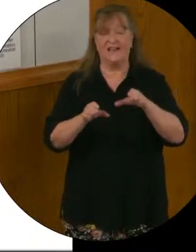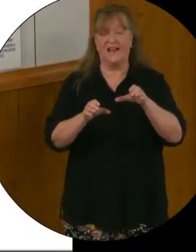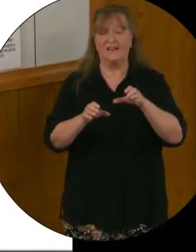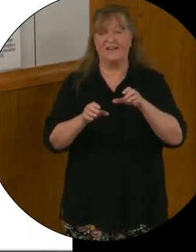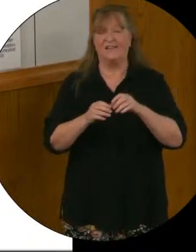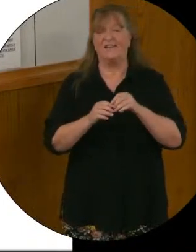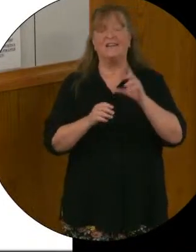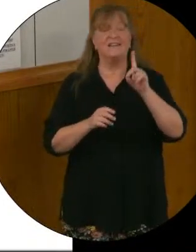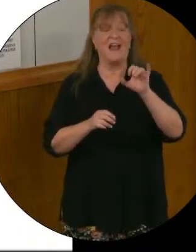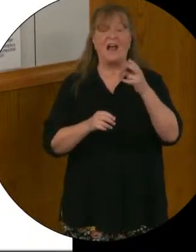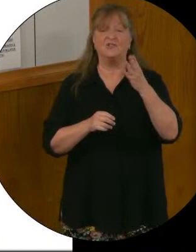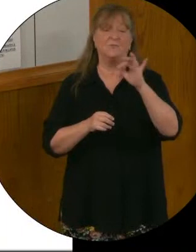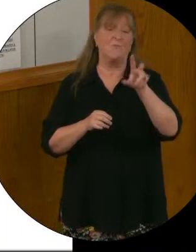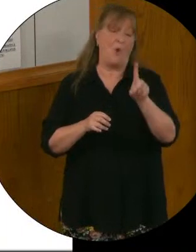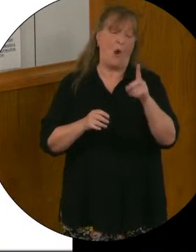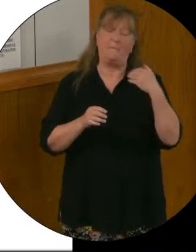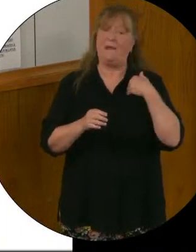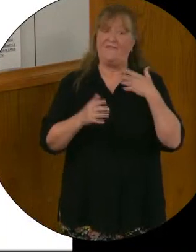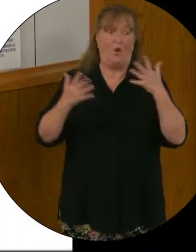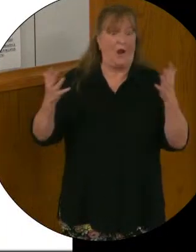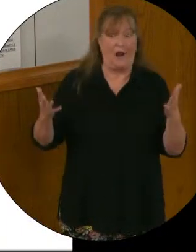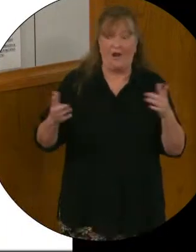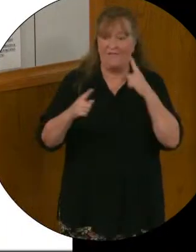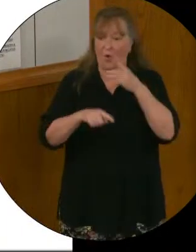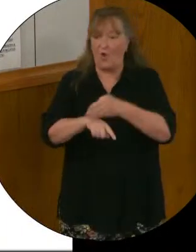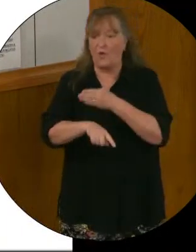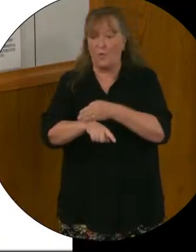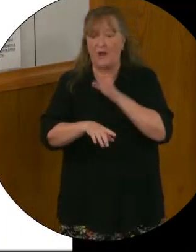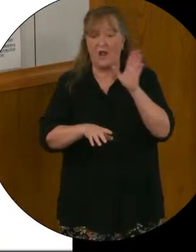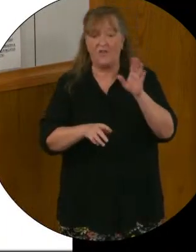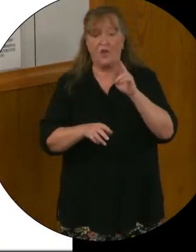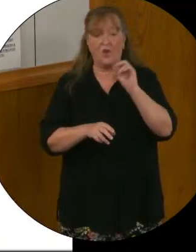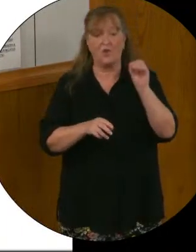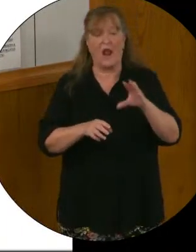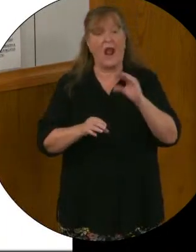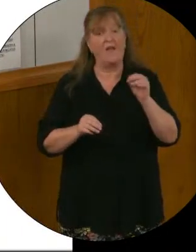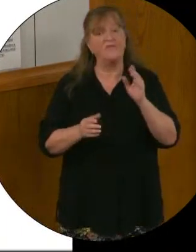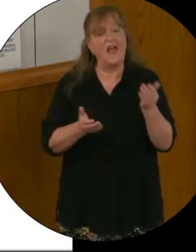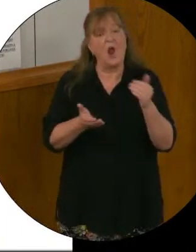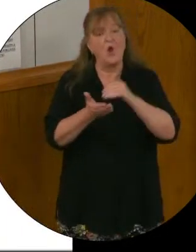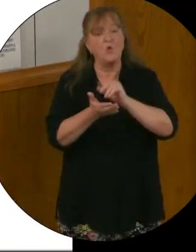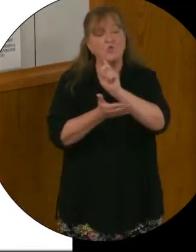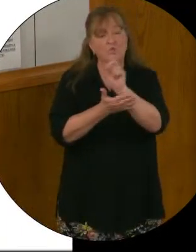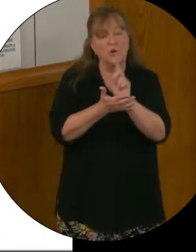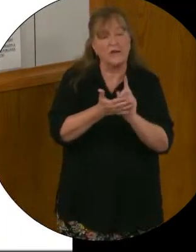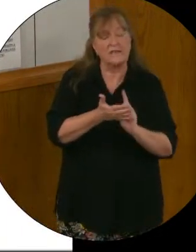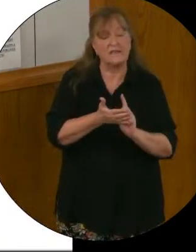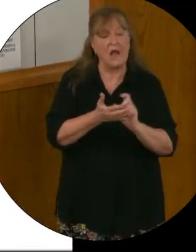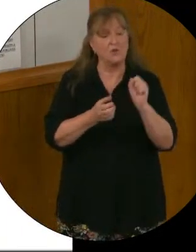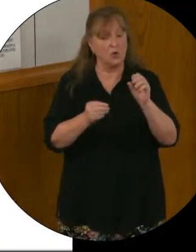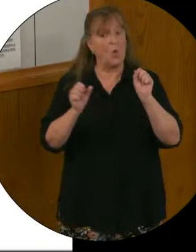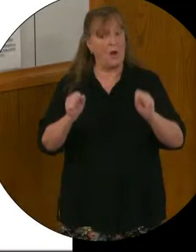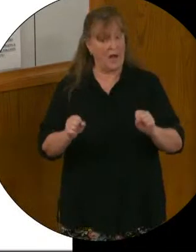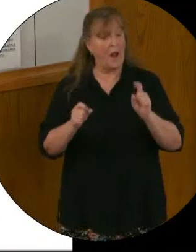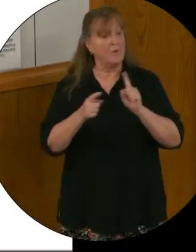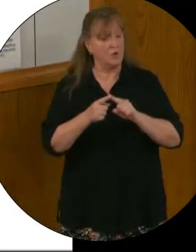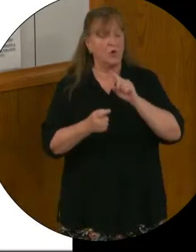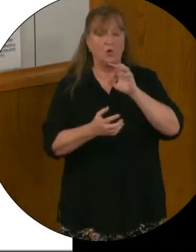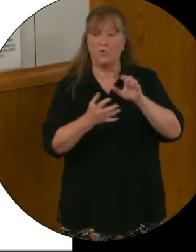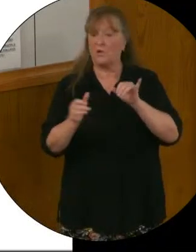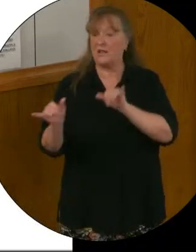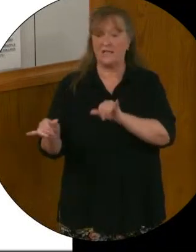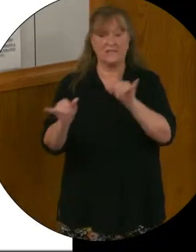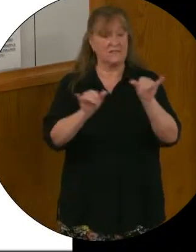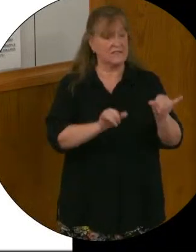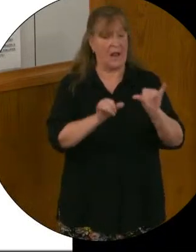data dashboard that reported the remediation rates, and they had redesigned it. So we are unable to use these same